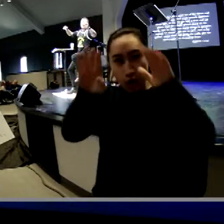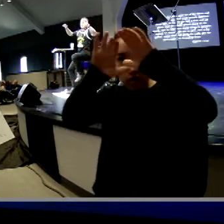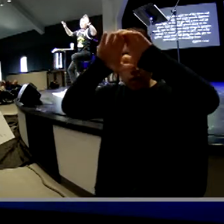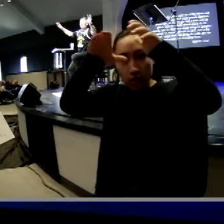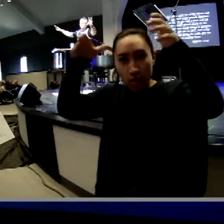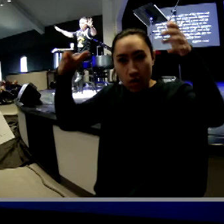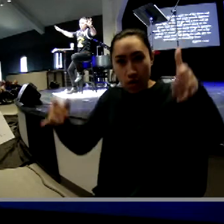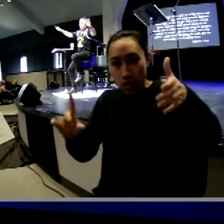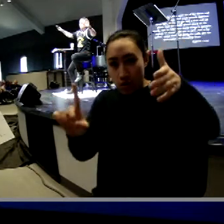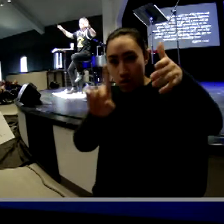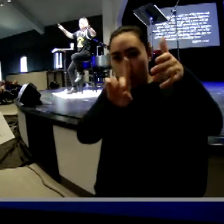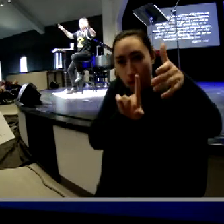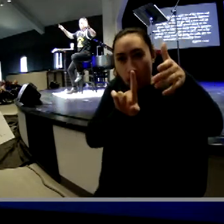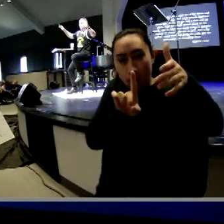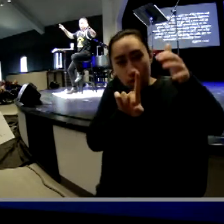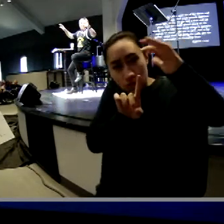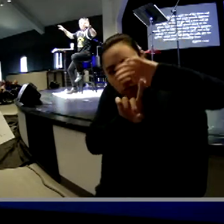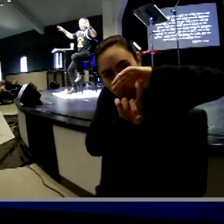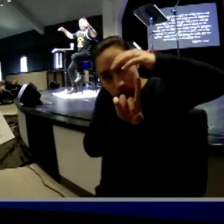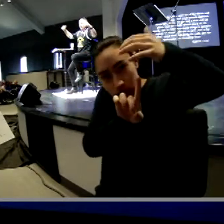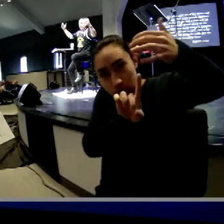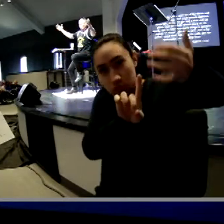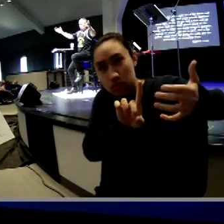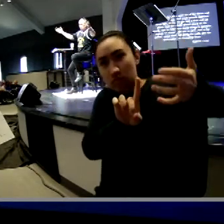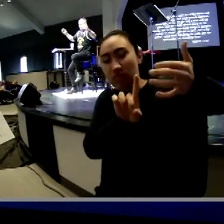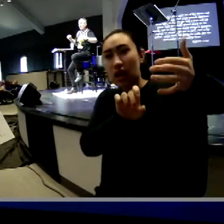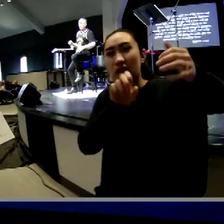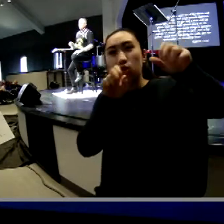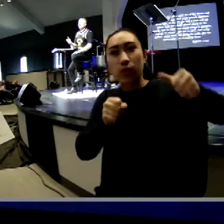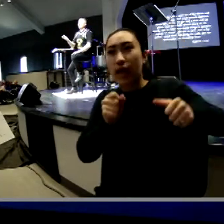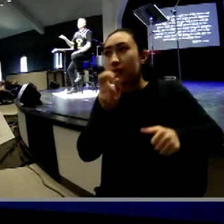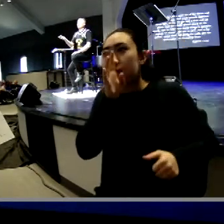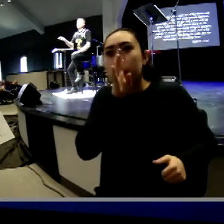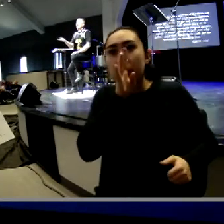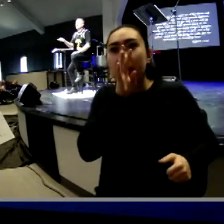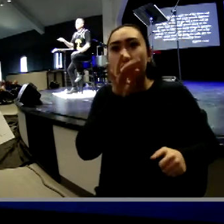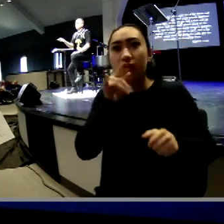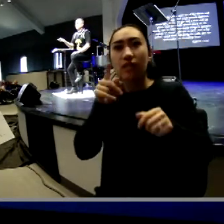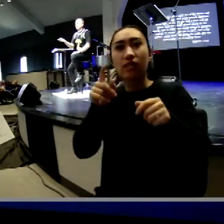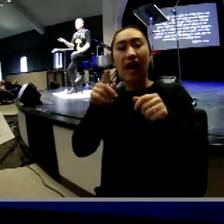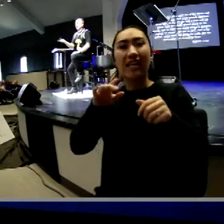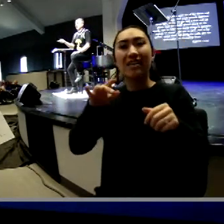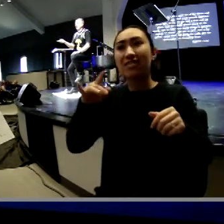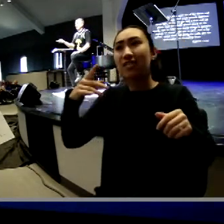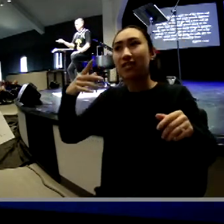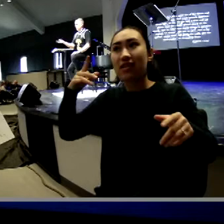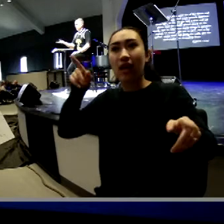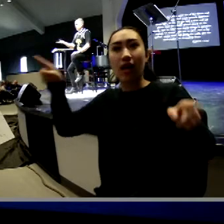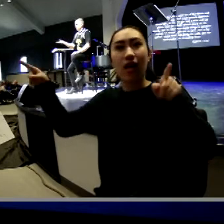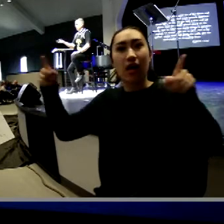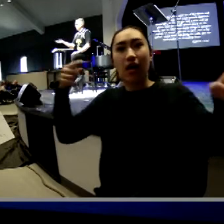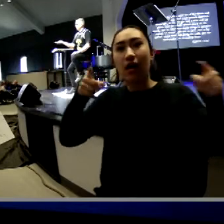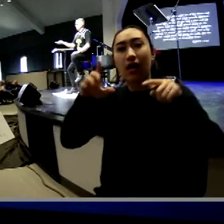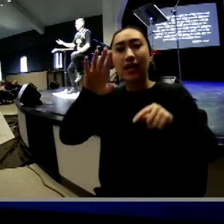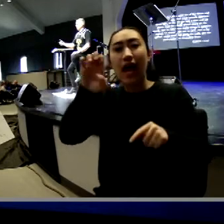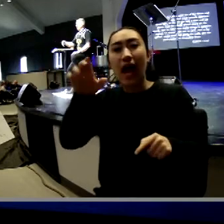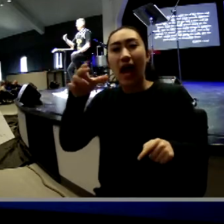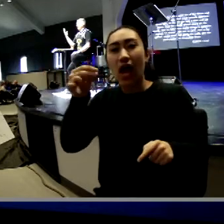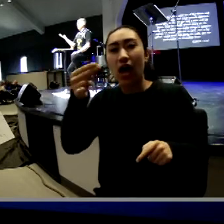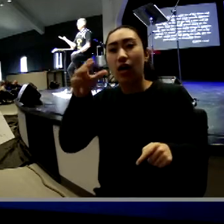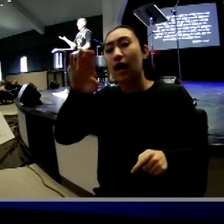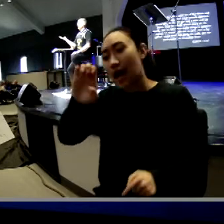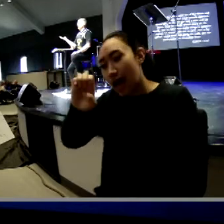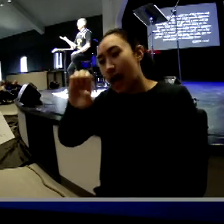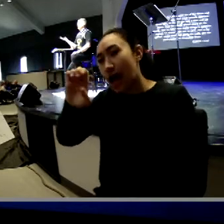voice way further than you can normally do. Have you ever been on a lake late at night on a pontoon, 4th of